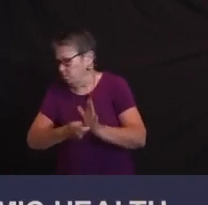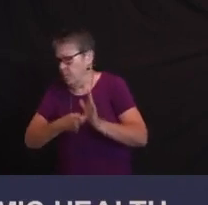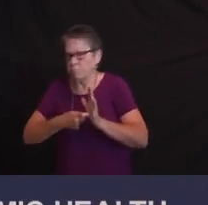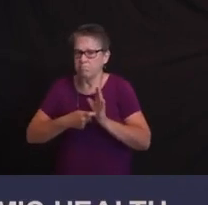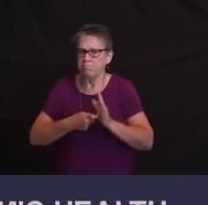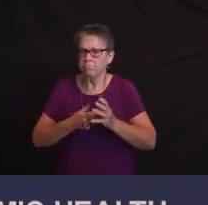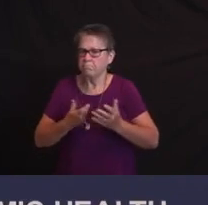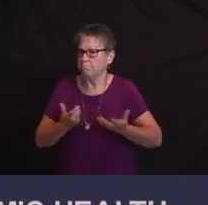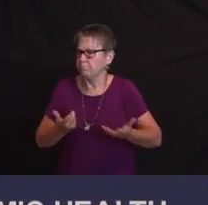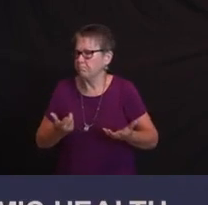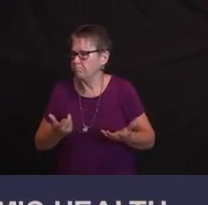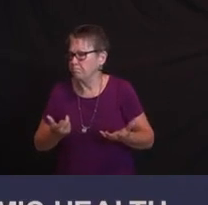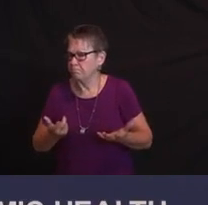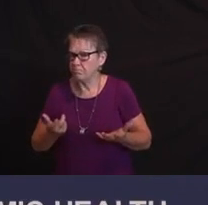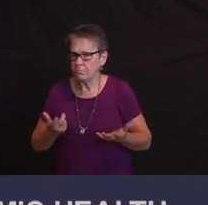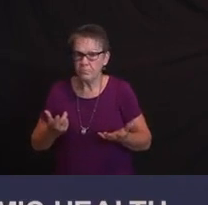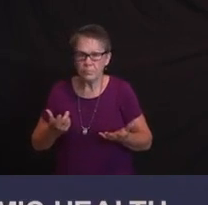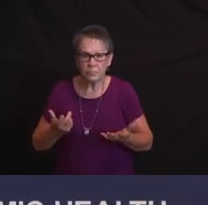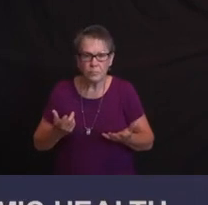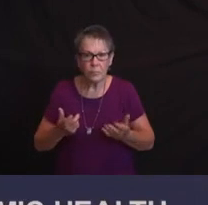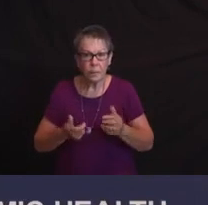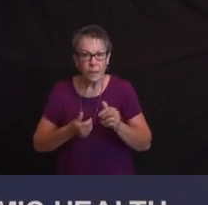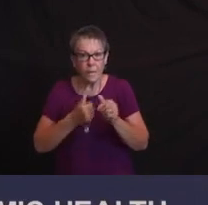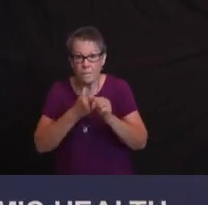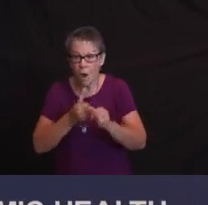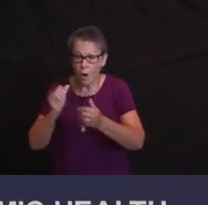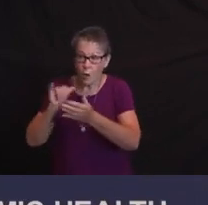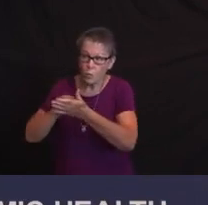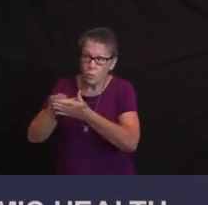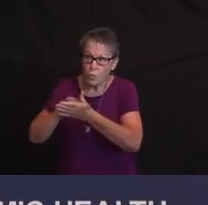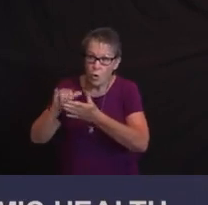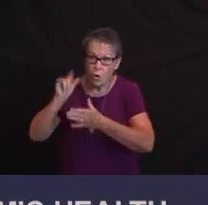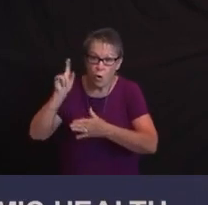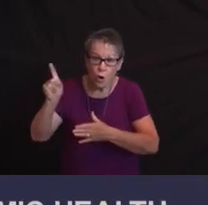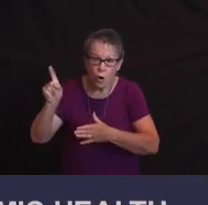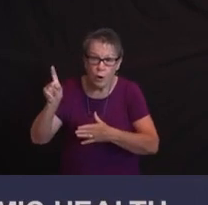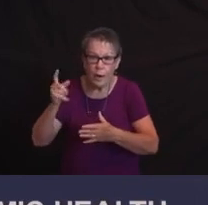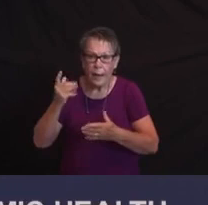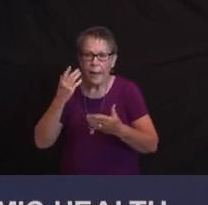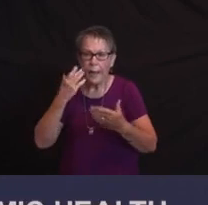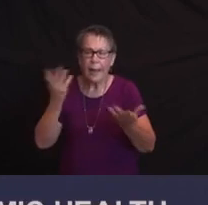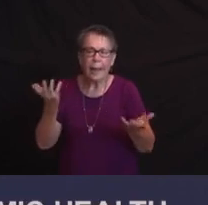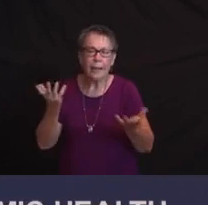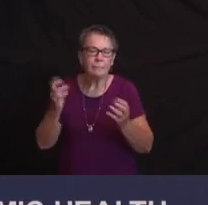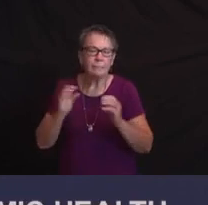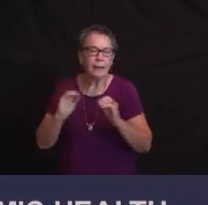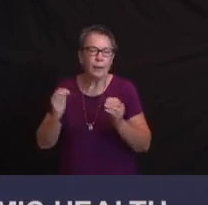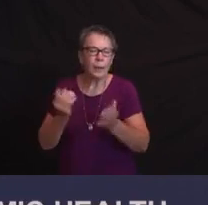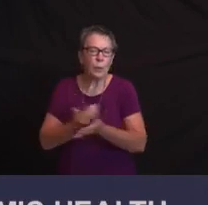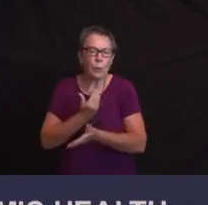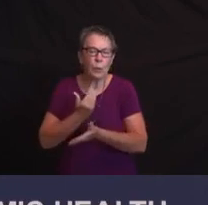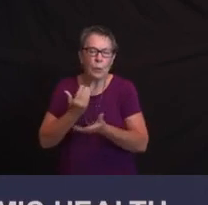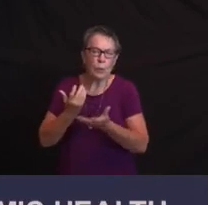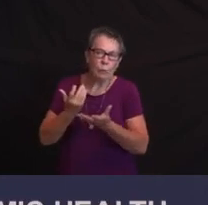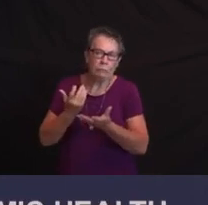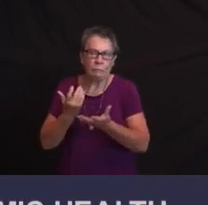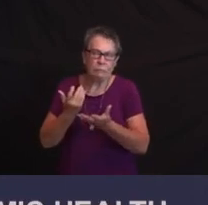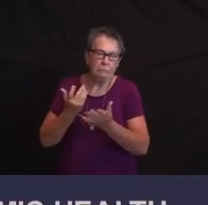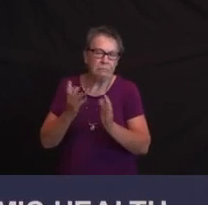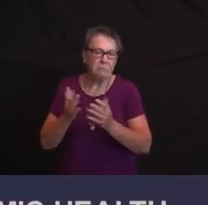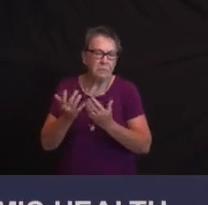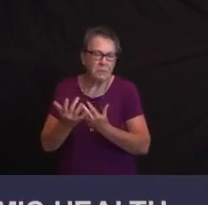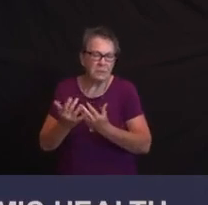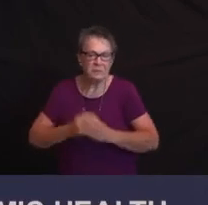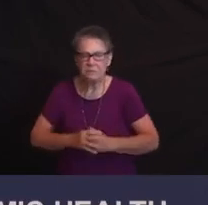question. But again, we look at everything. We want to make sure that we can also enforce, getting back to we haven't done this in a while, Pat, executive